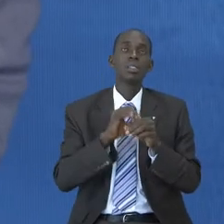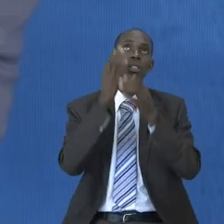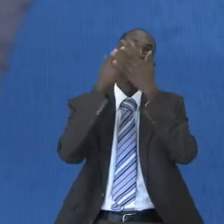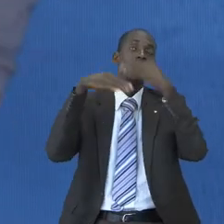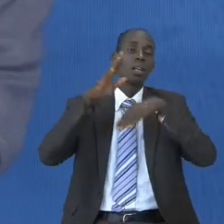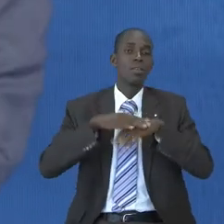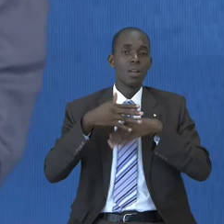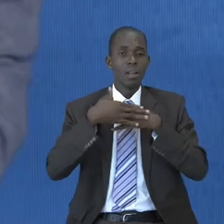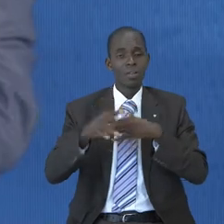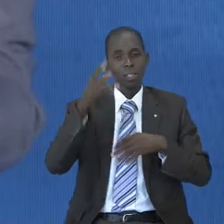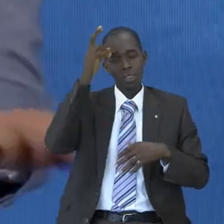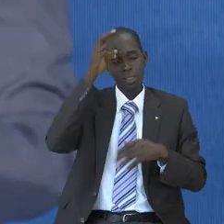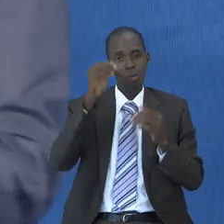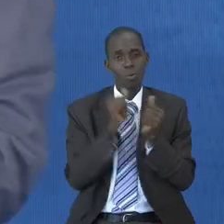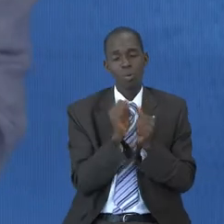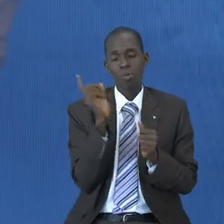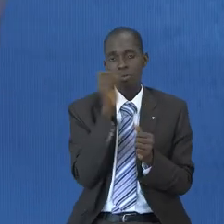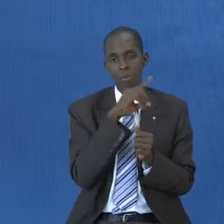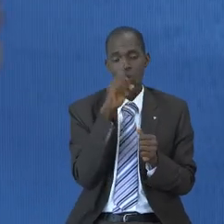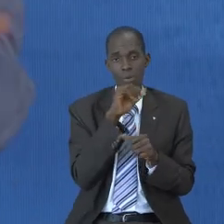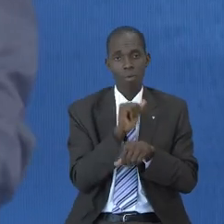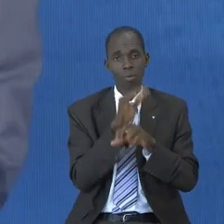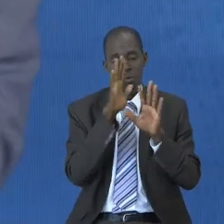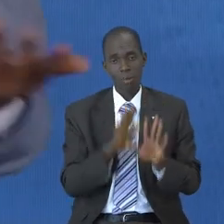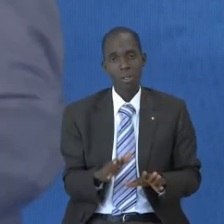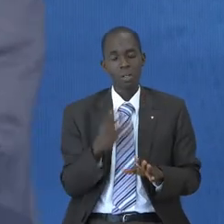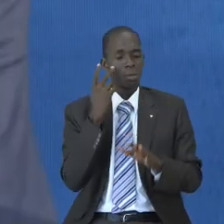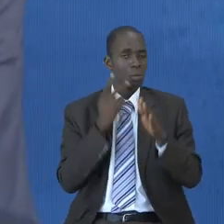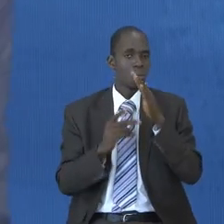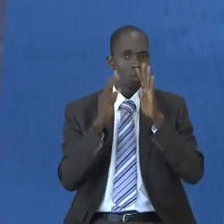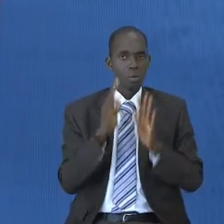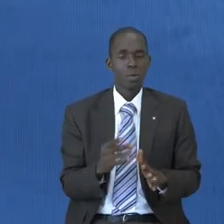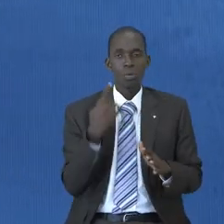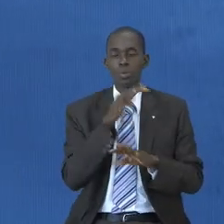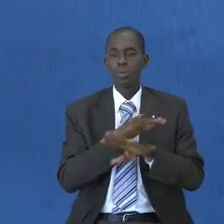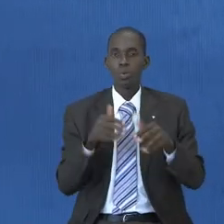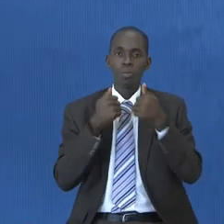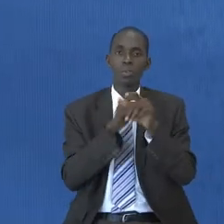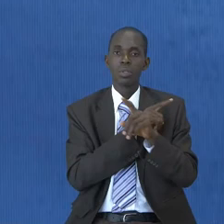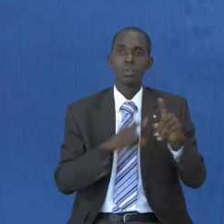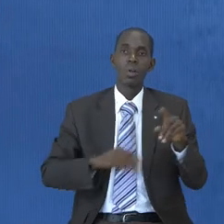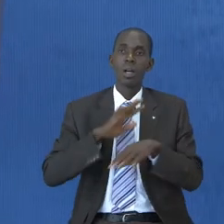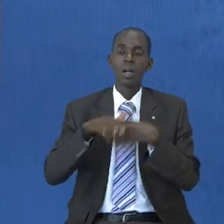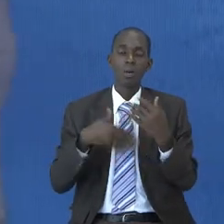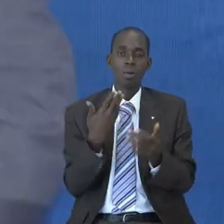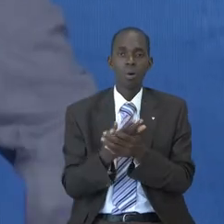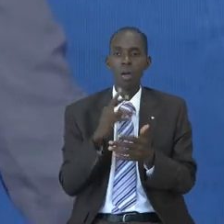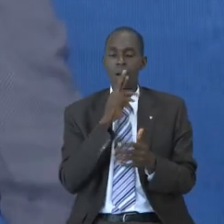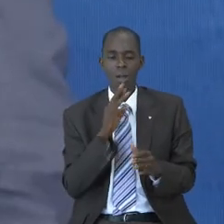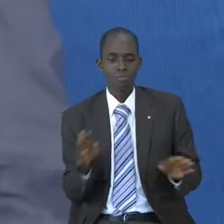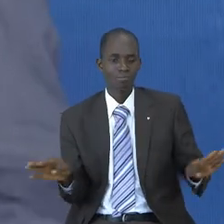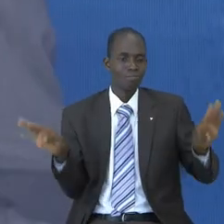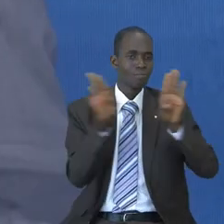Satan and the false prophet and the beast and the people who did not follow the Lord, after they are sealed up in hell